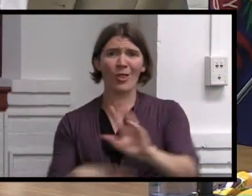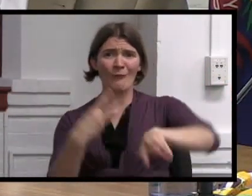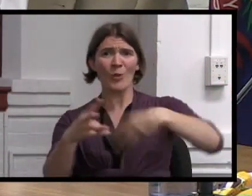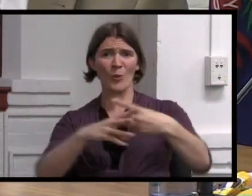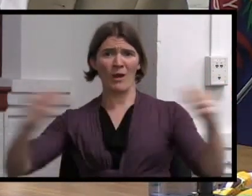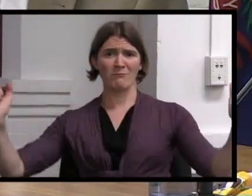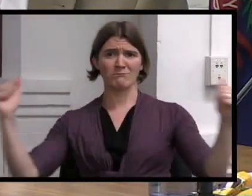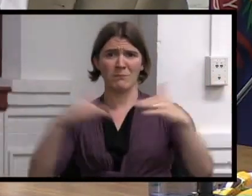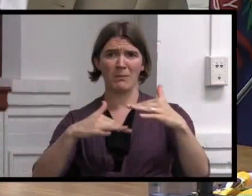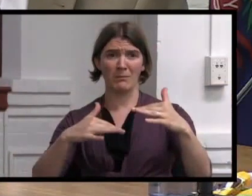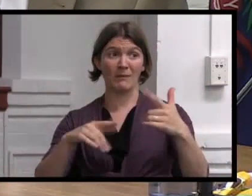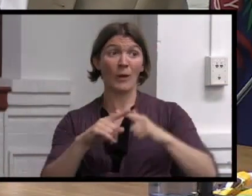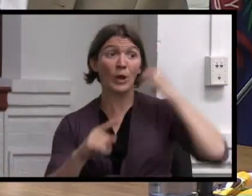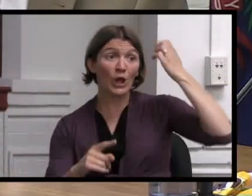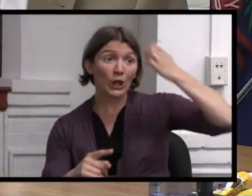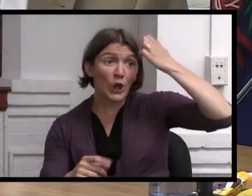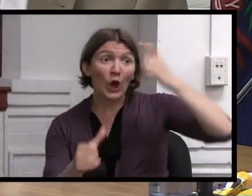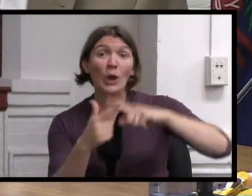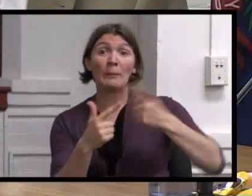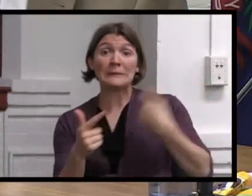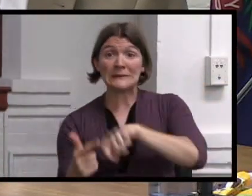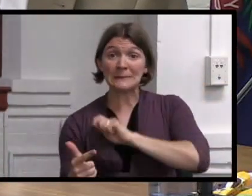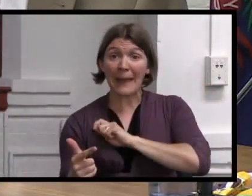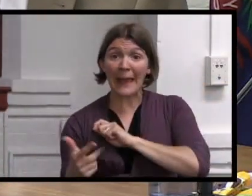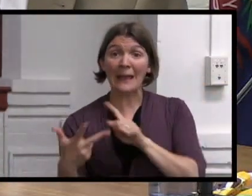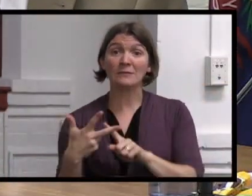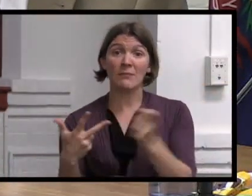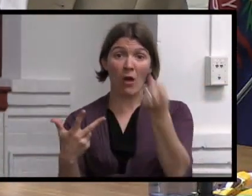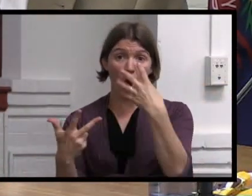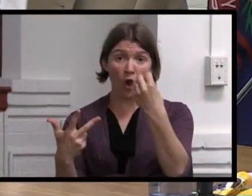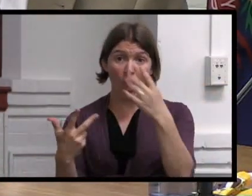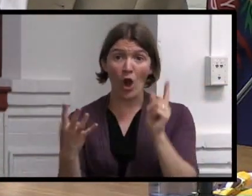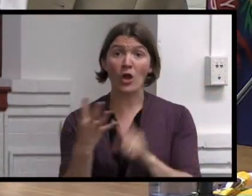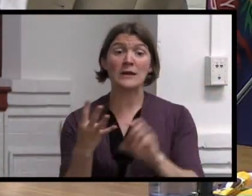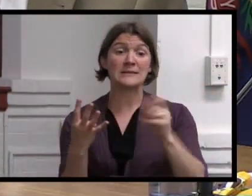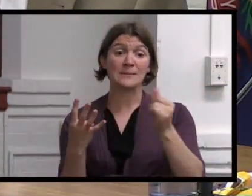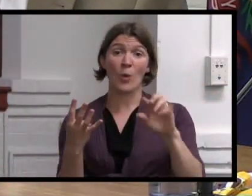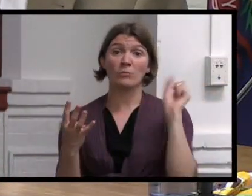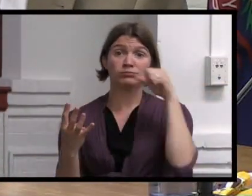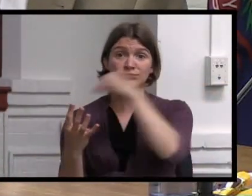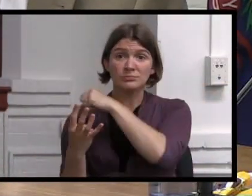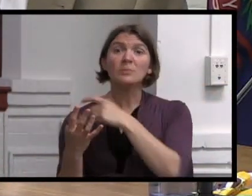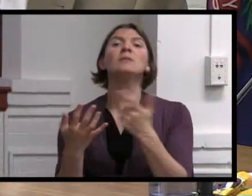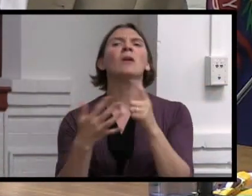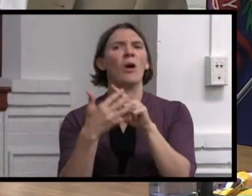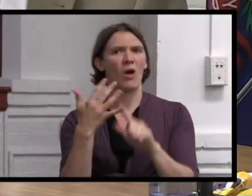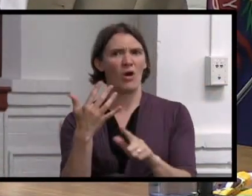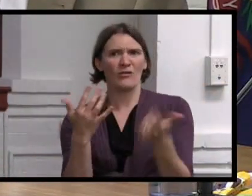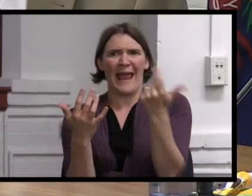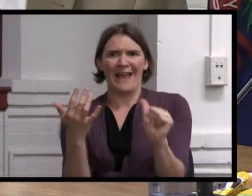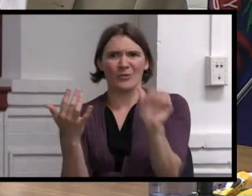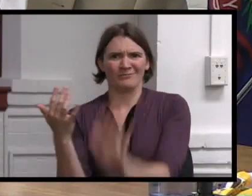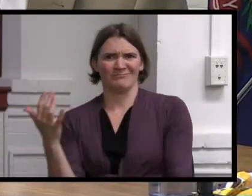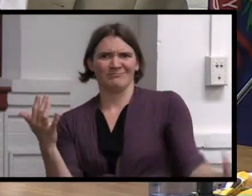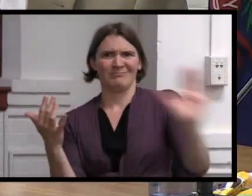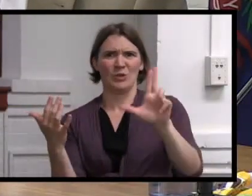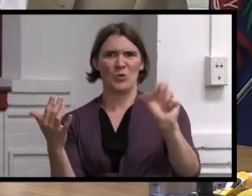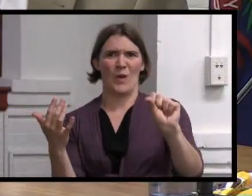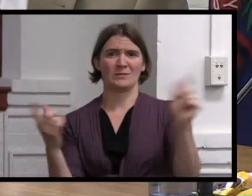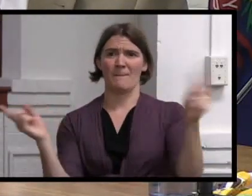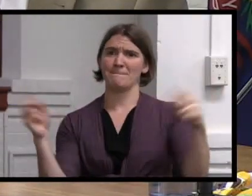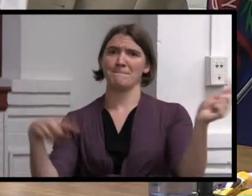world, including Europe, Spain, Hong Kong, and Singapore, and from every corner of this